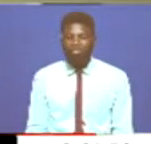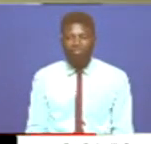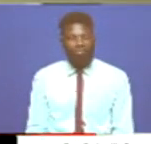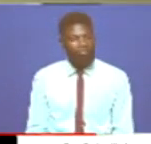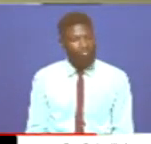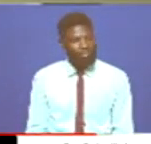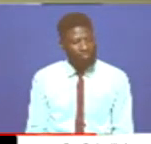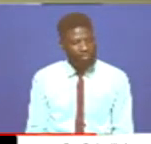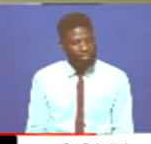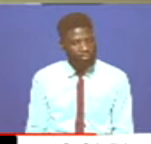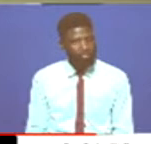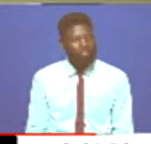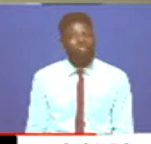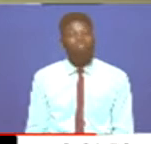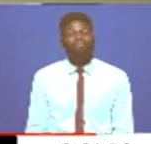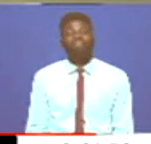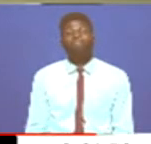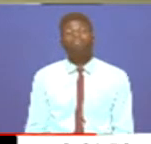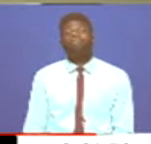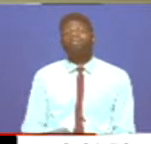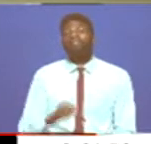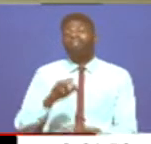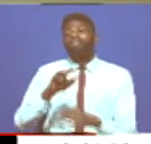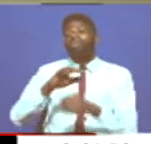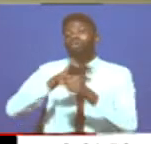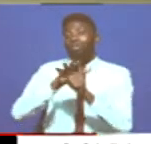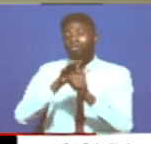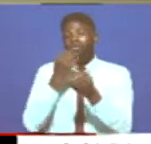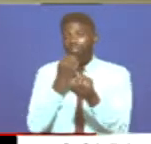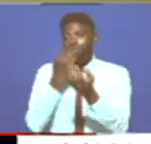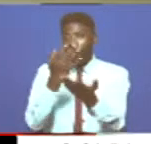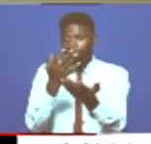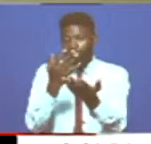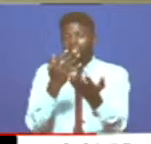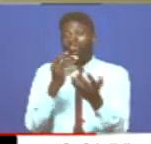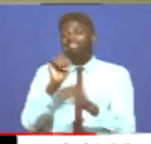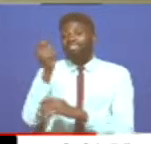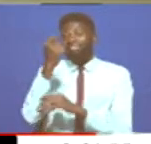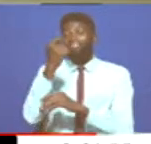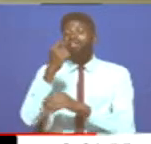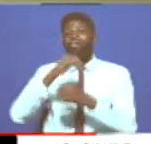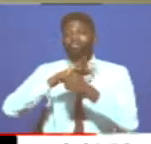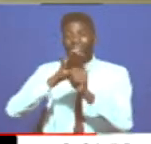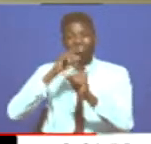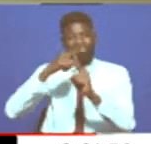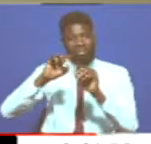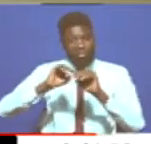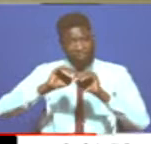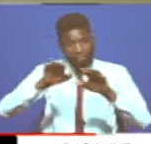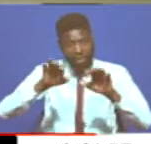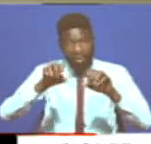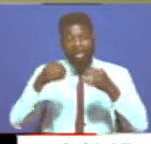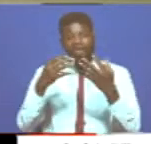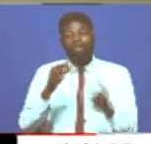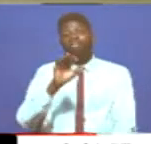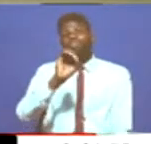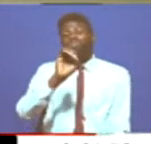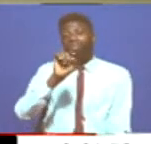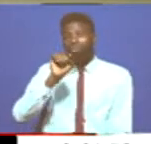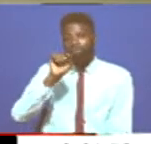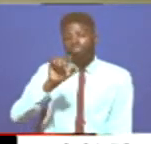Now, on to the COVID-19 update, where the country's COVID-19 positivity rate now stands at